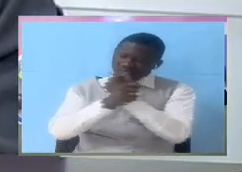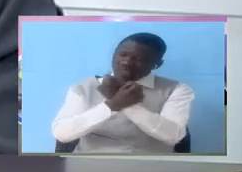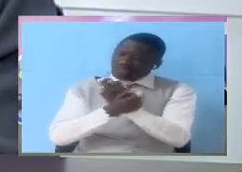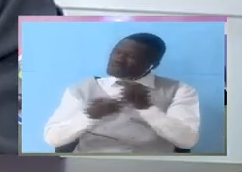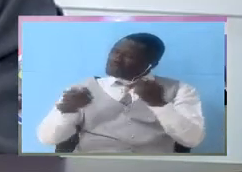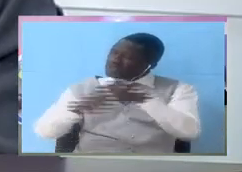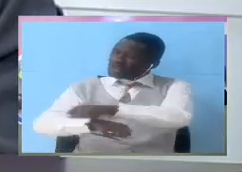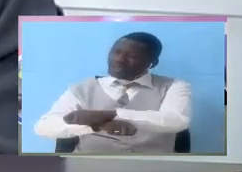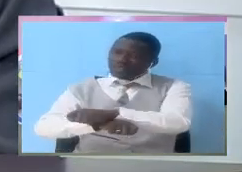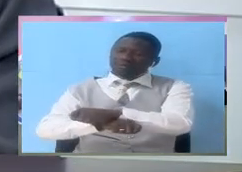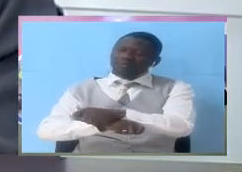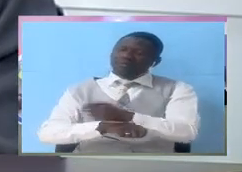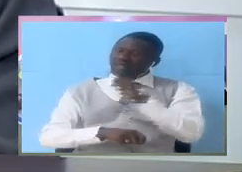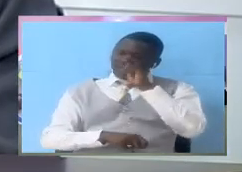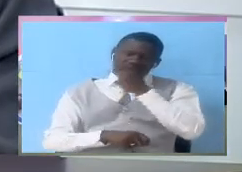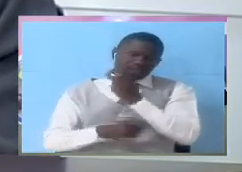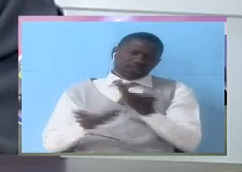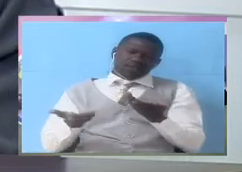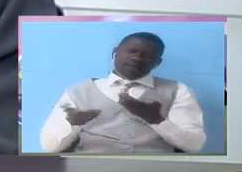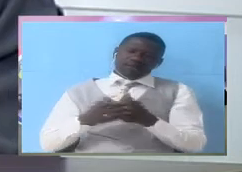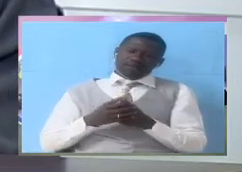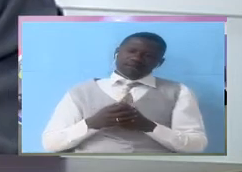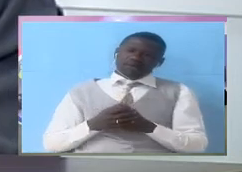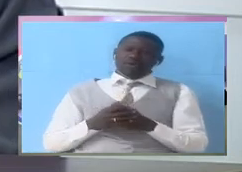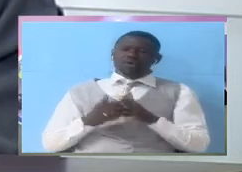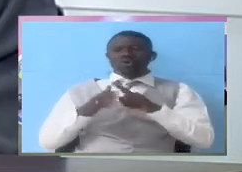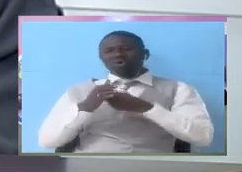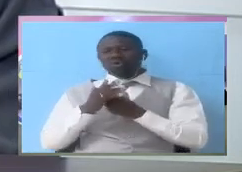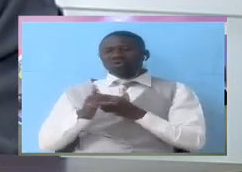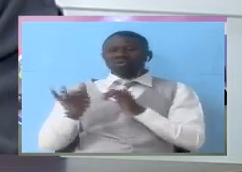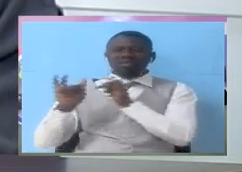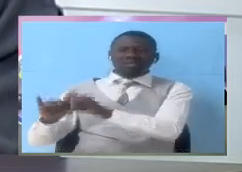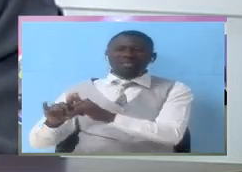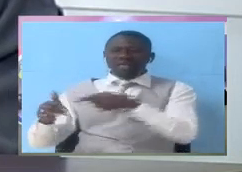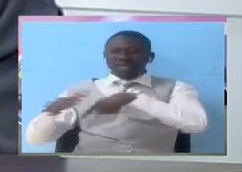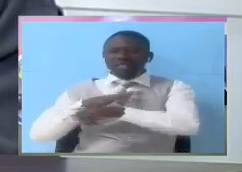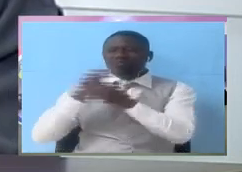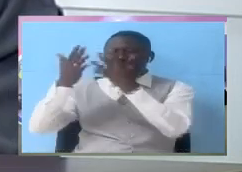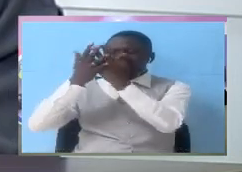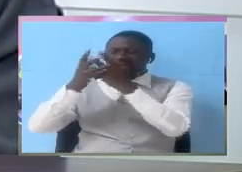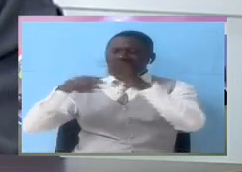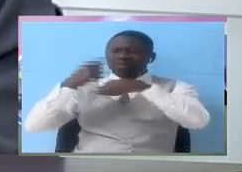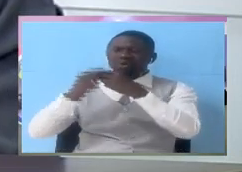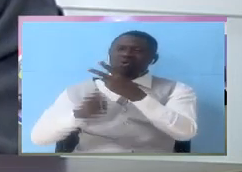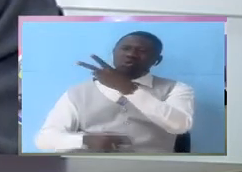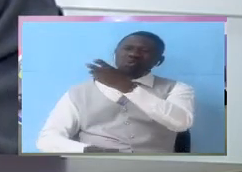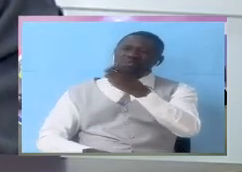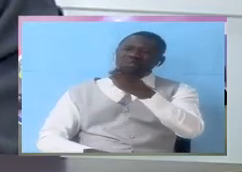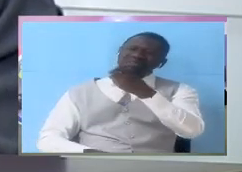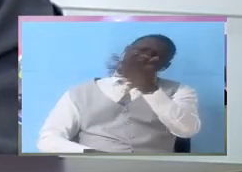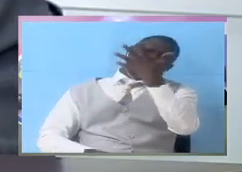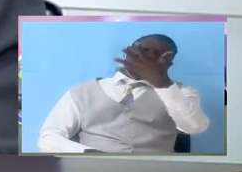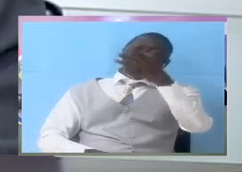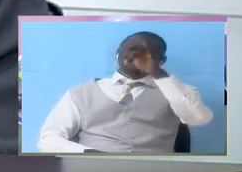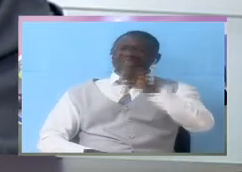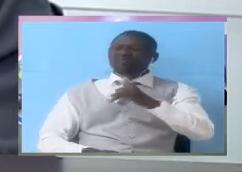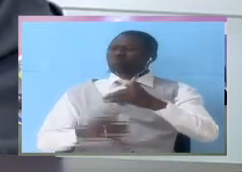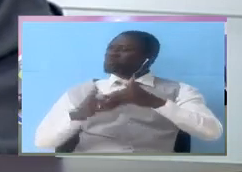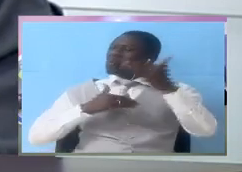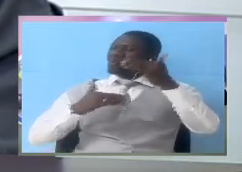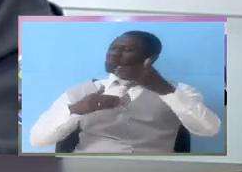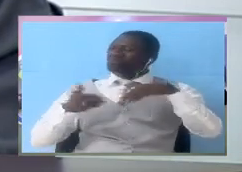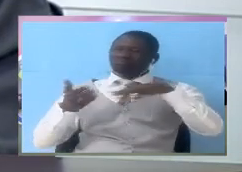Benyena Chinyom Sadelin, take Purailen. Of 20 something years in prison. Wala Nutelian Chikasa Binyar Fuki Atakdara. I am